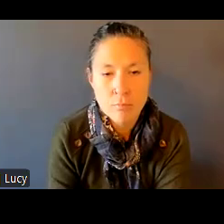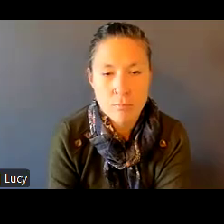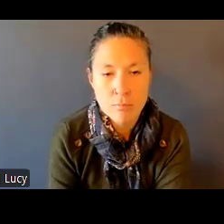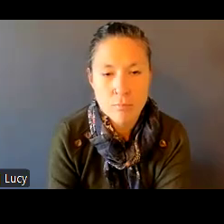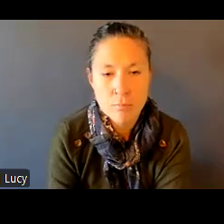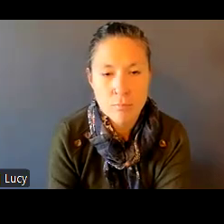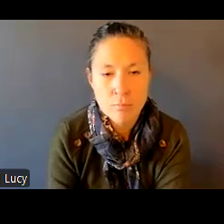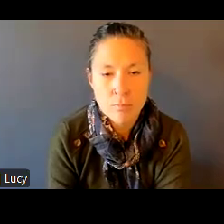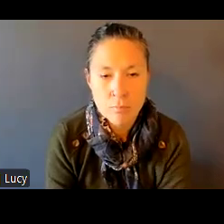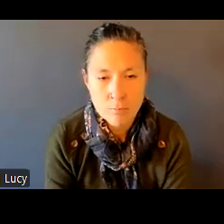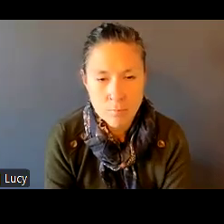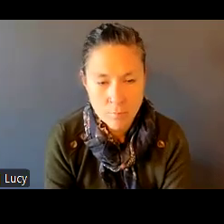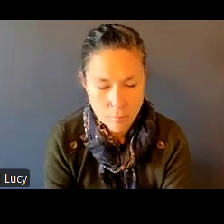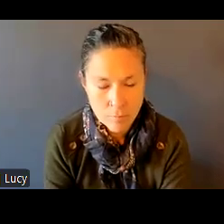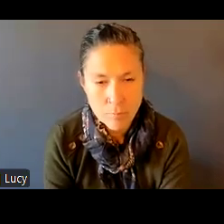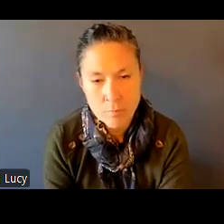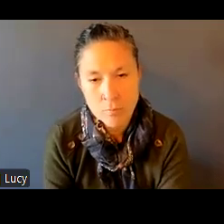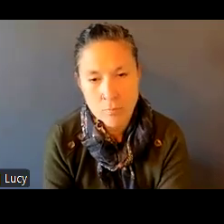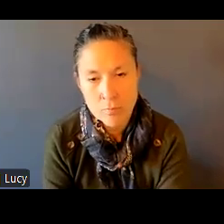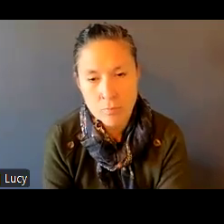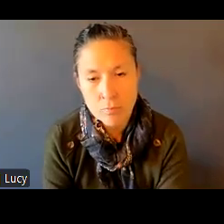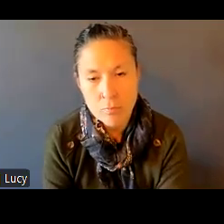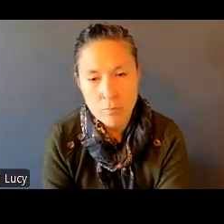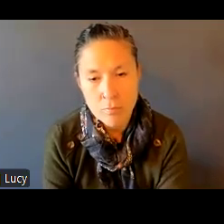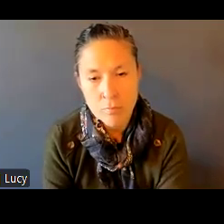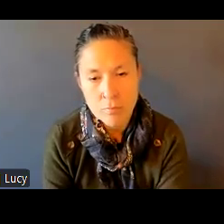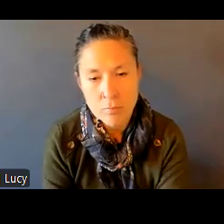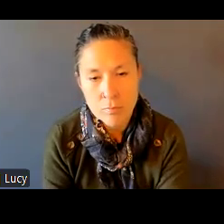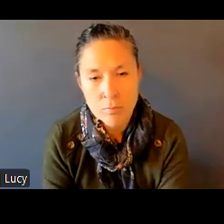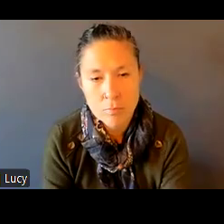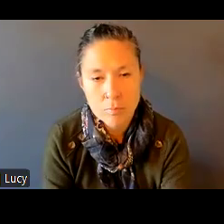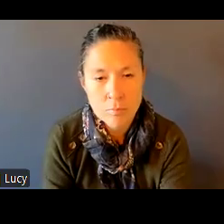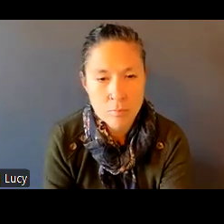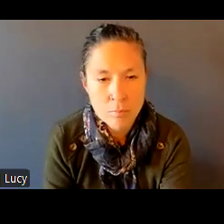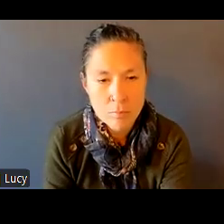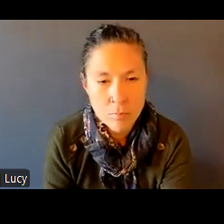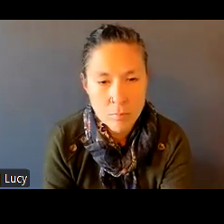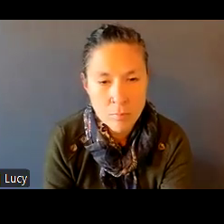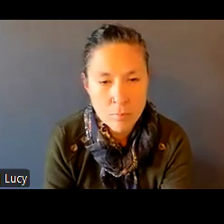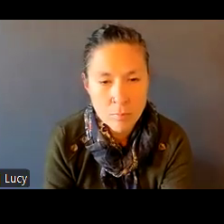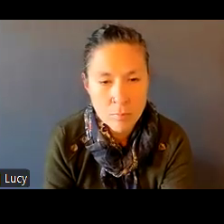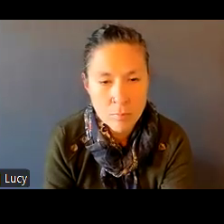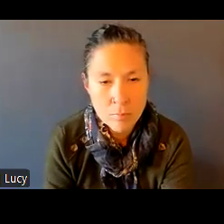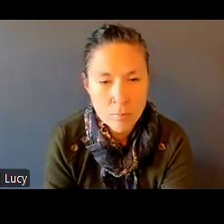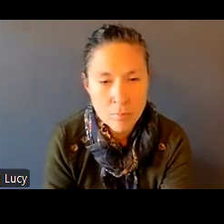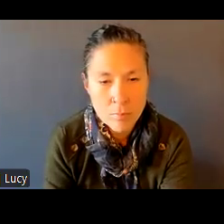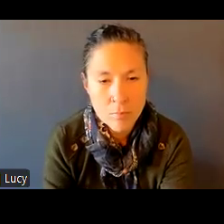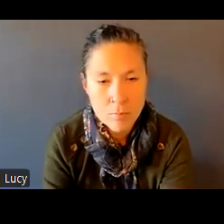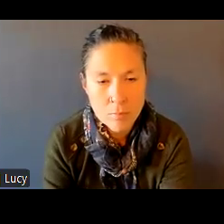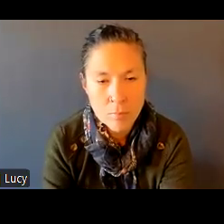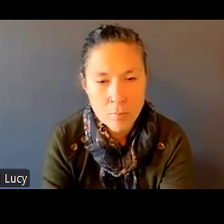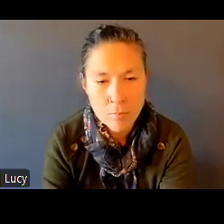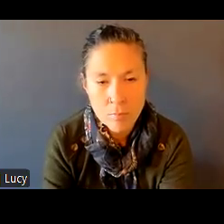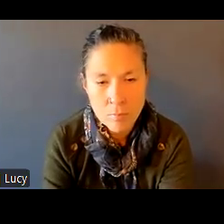that button. Oh. All right. Jenna, if you want to hit record, then we'll be